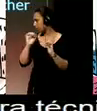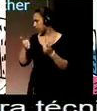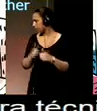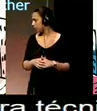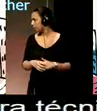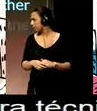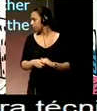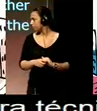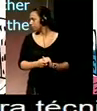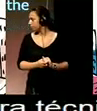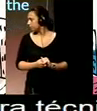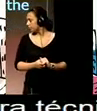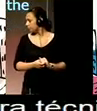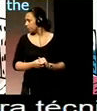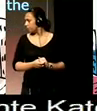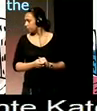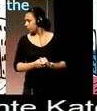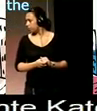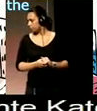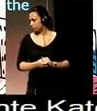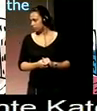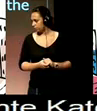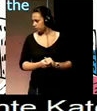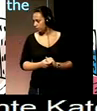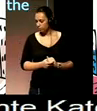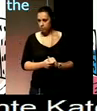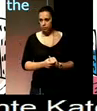of Greece. I give you the floor, Catherine.